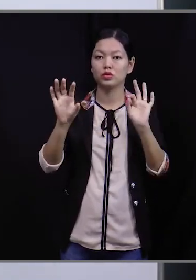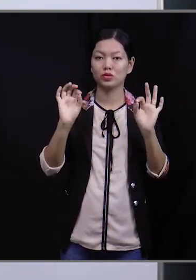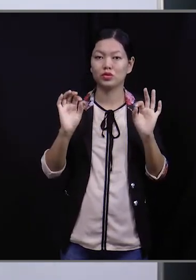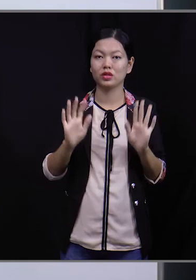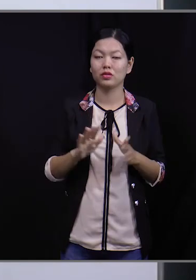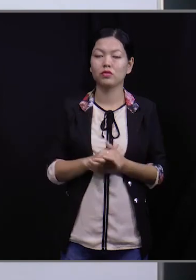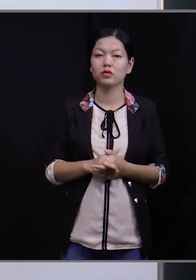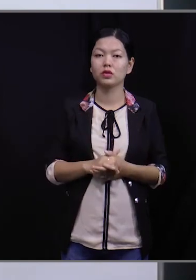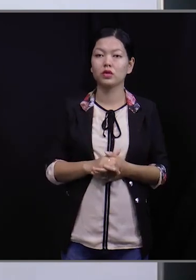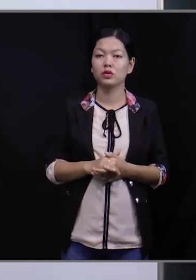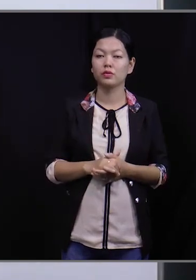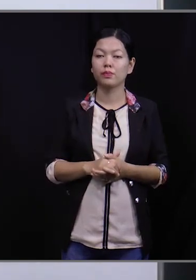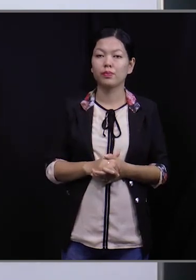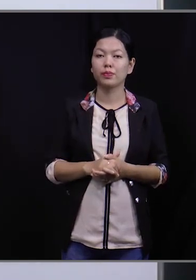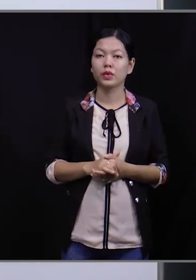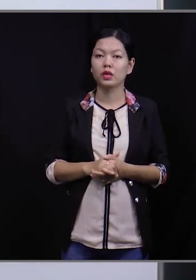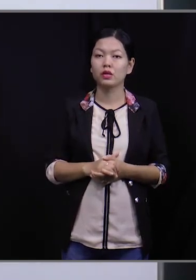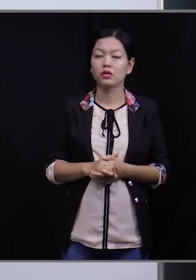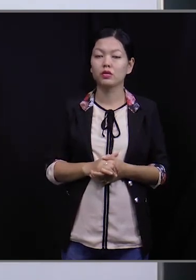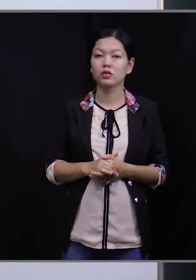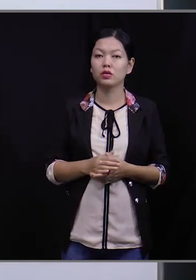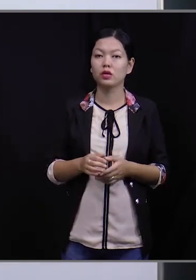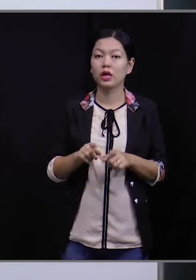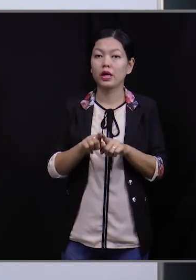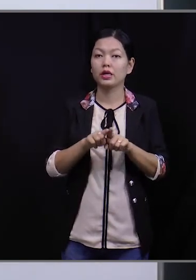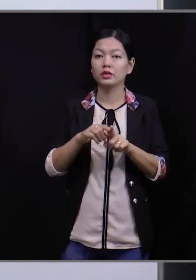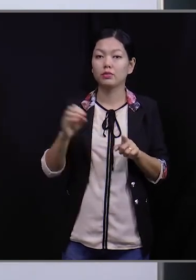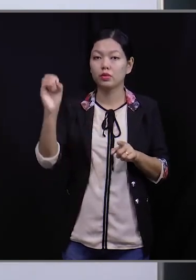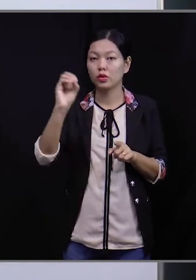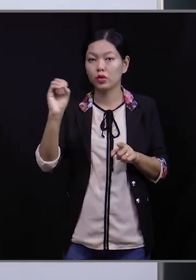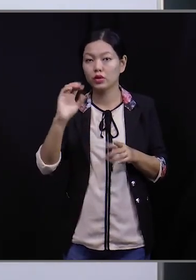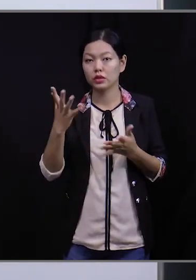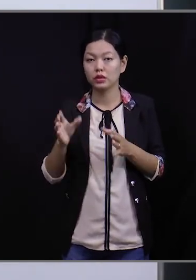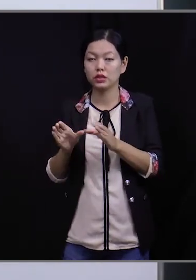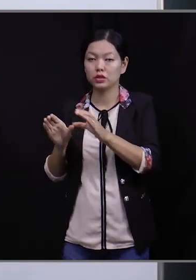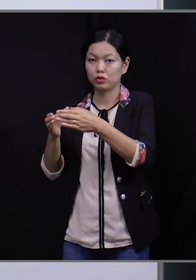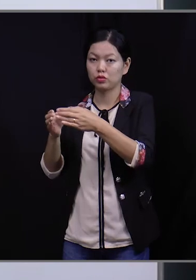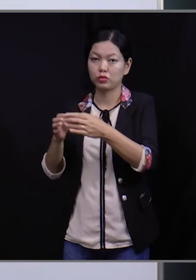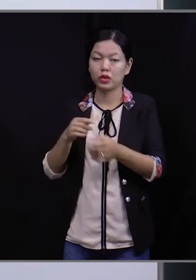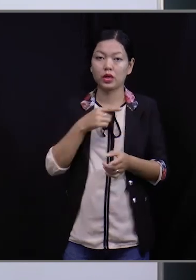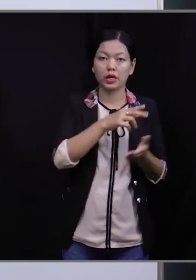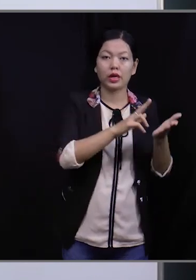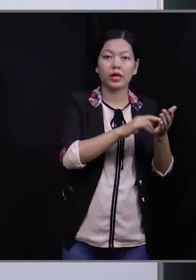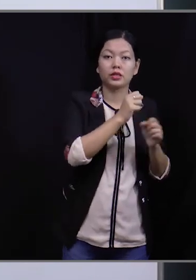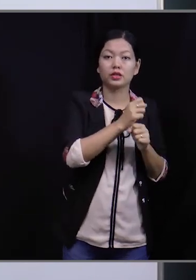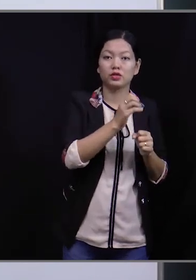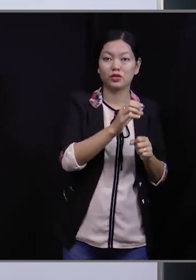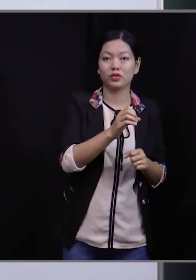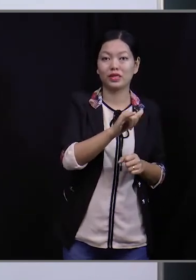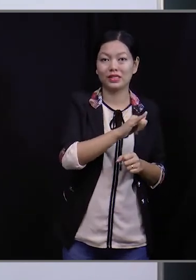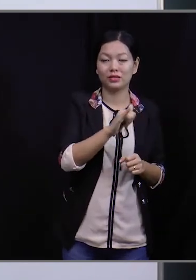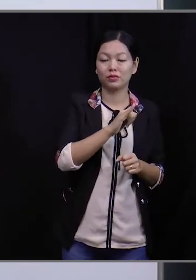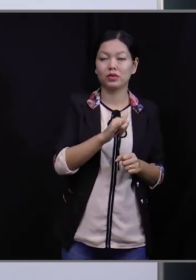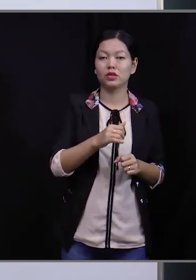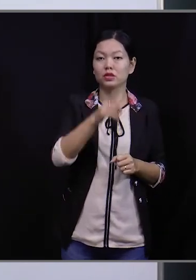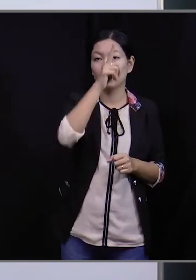in which sector how much should get. The government will decide in what sector how much they should get. That is called rationing of credit. And